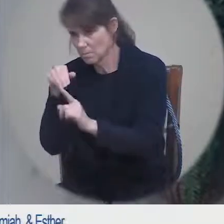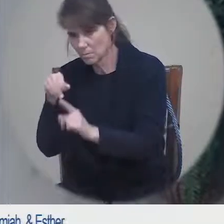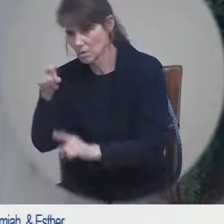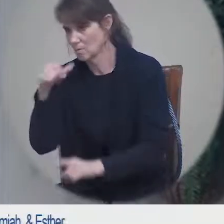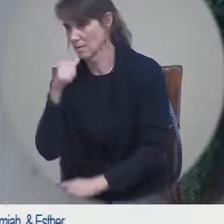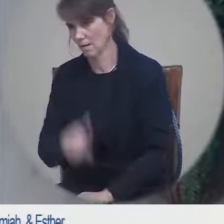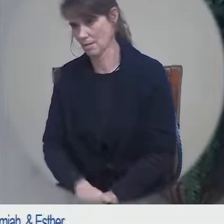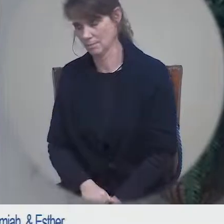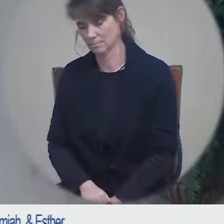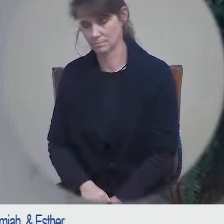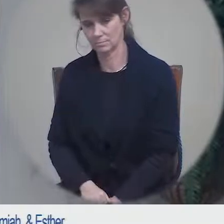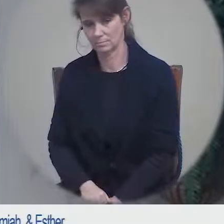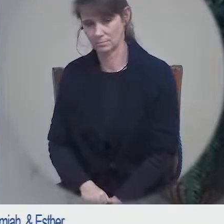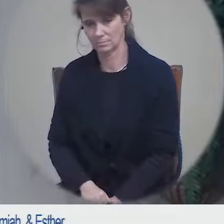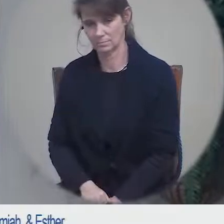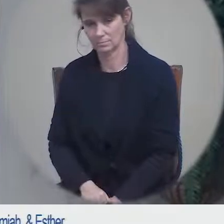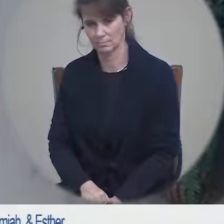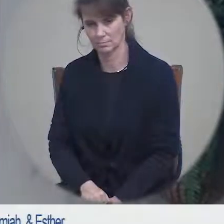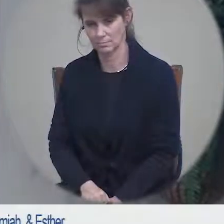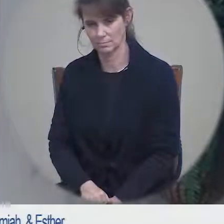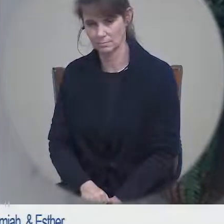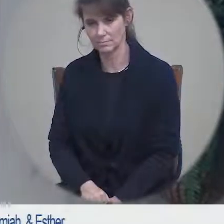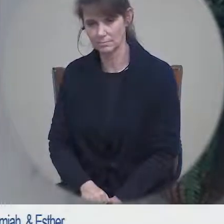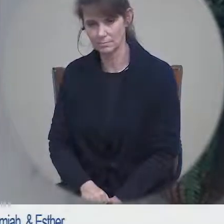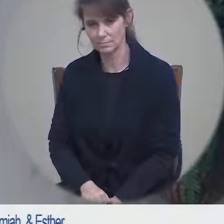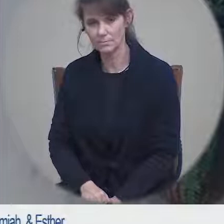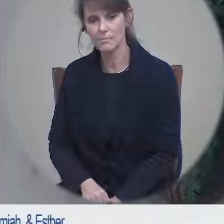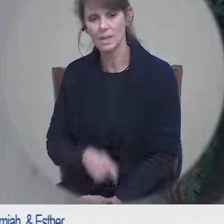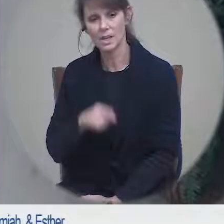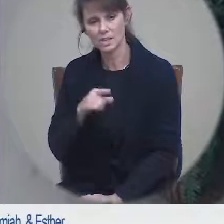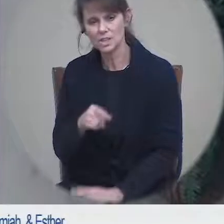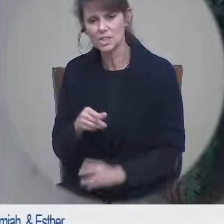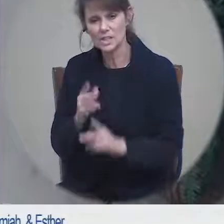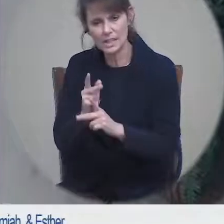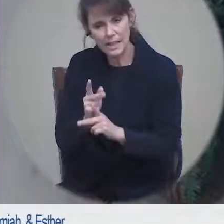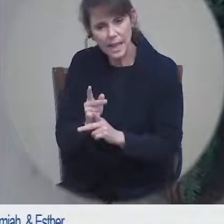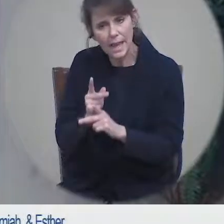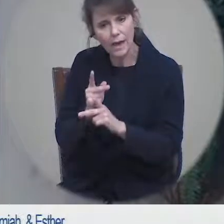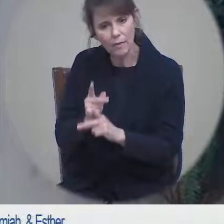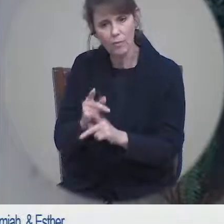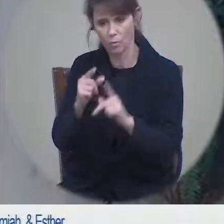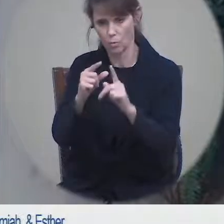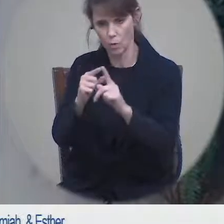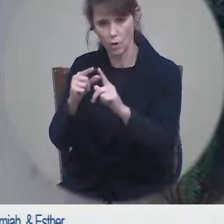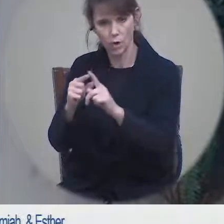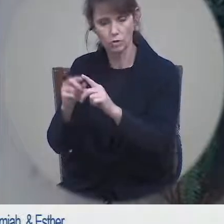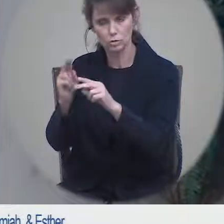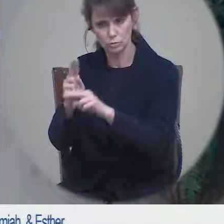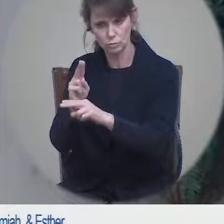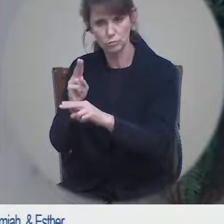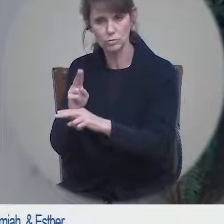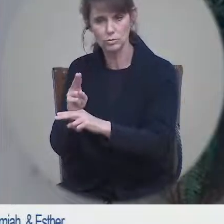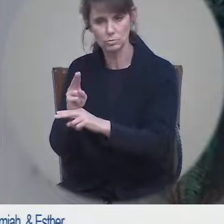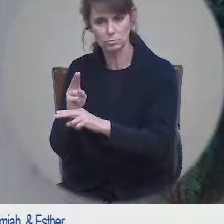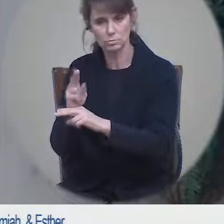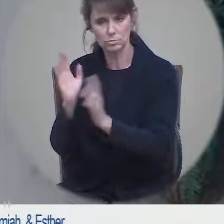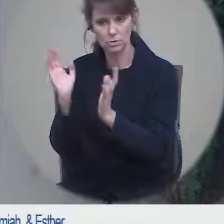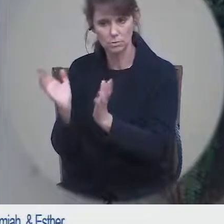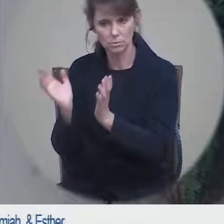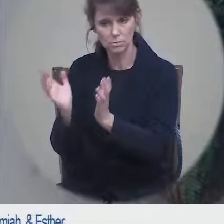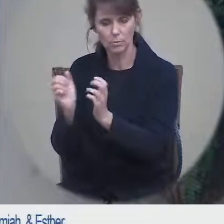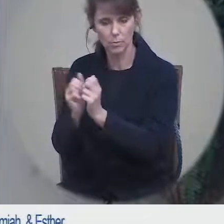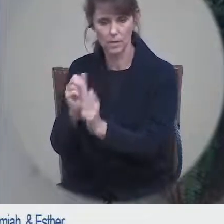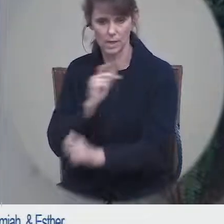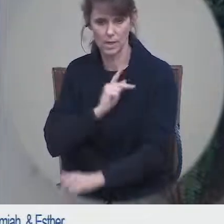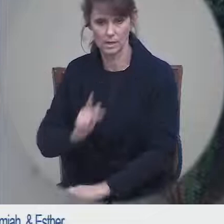king." Again, she's skillful in her conversation. I guess I'll just throw a note